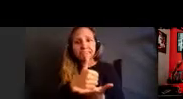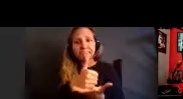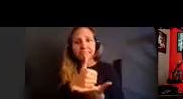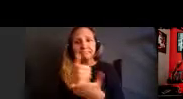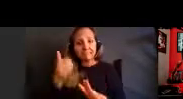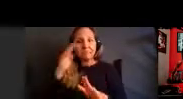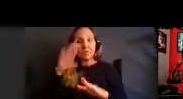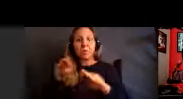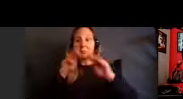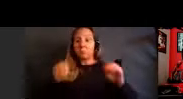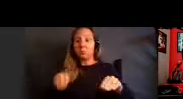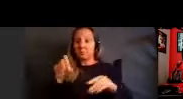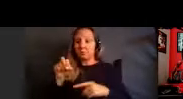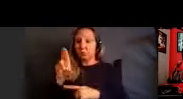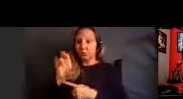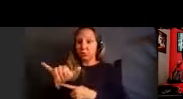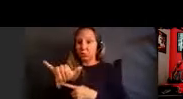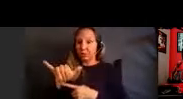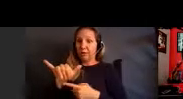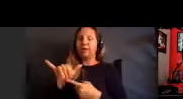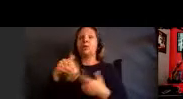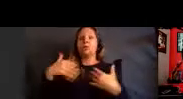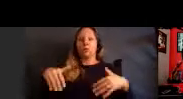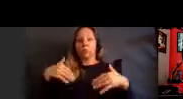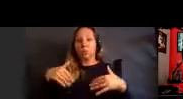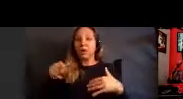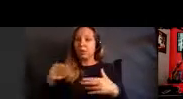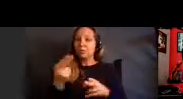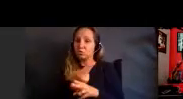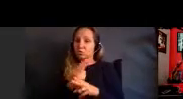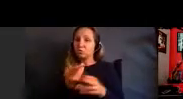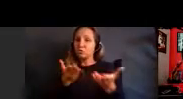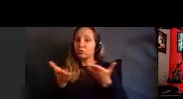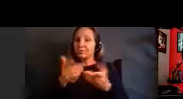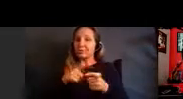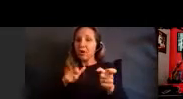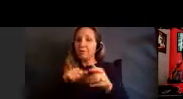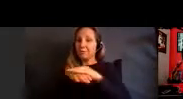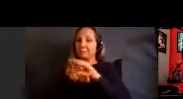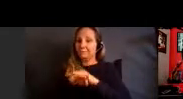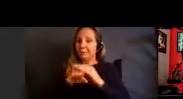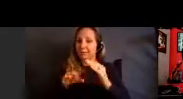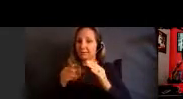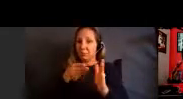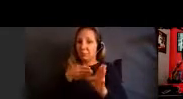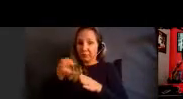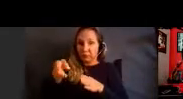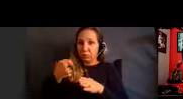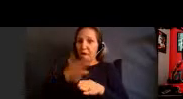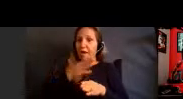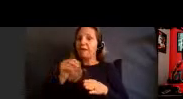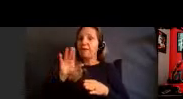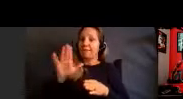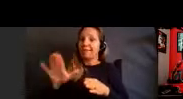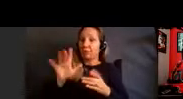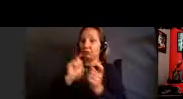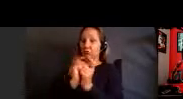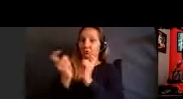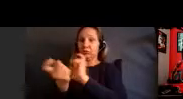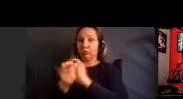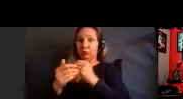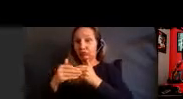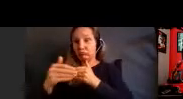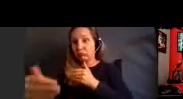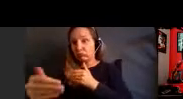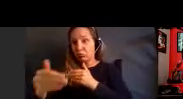Museum of Surrey specifically has actually utilized the services of an accessibility professional, and they've got some amazing changes